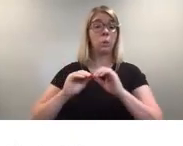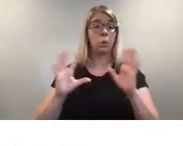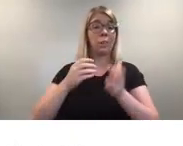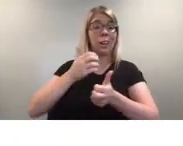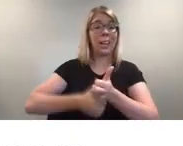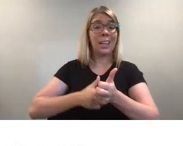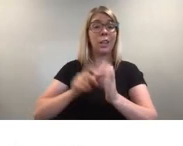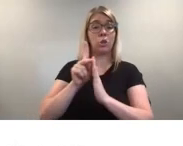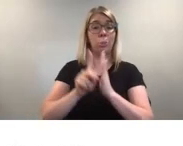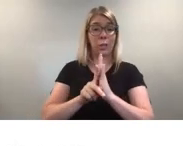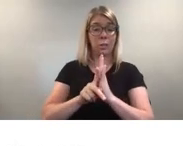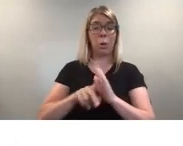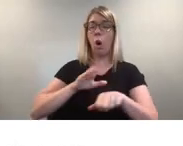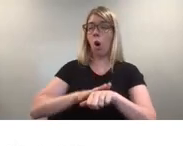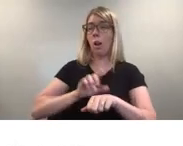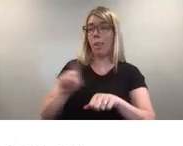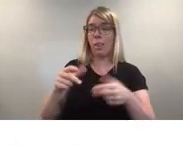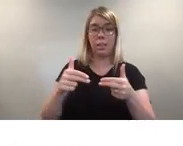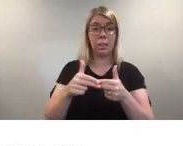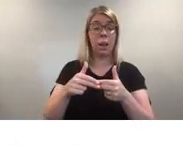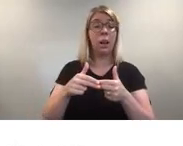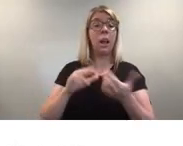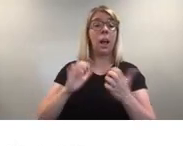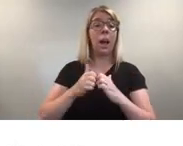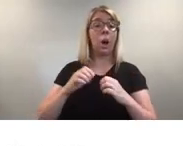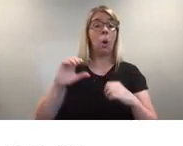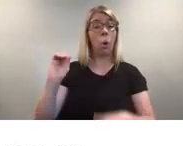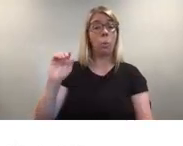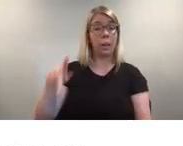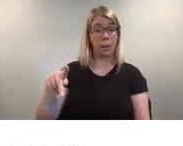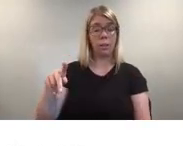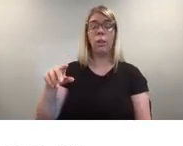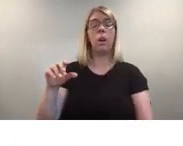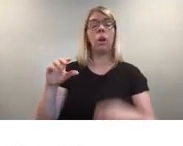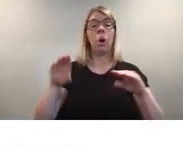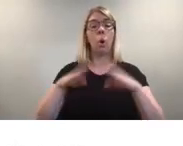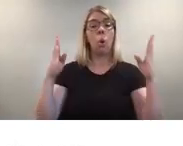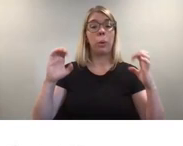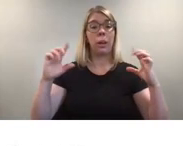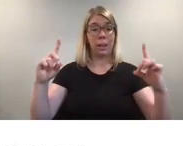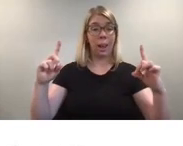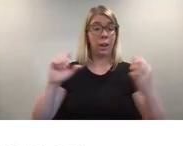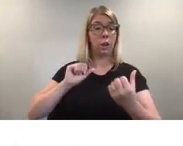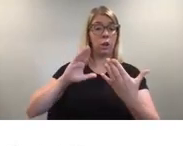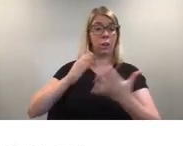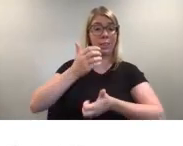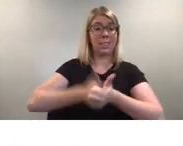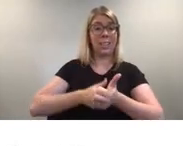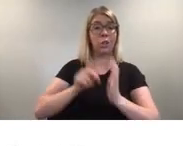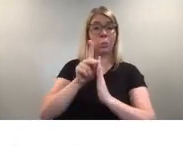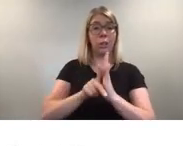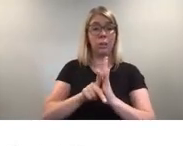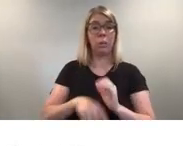by showing us how Open Ed addresses the three principles as described by Sarah Lambert. So in that all these projects